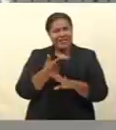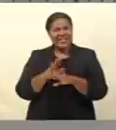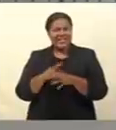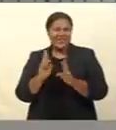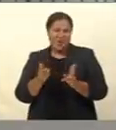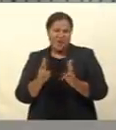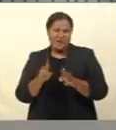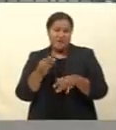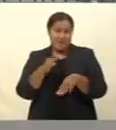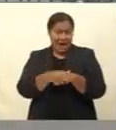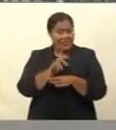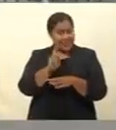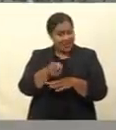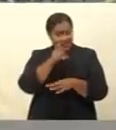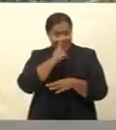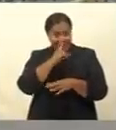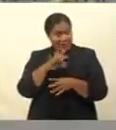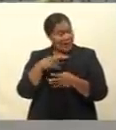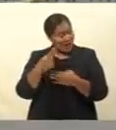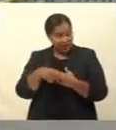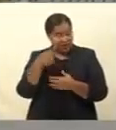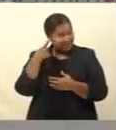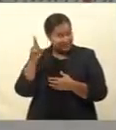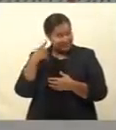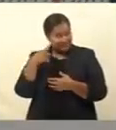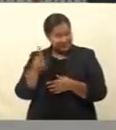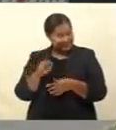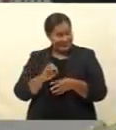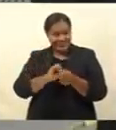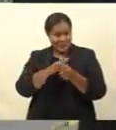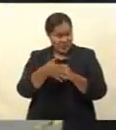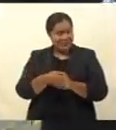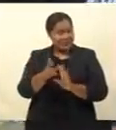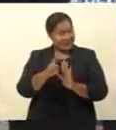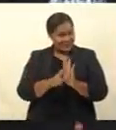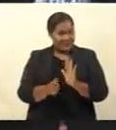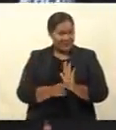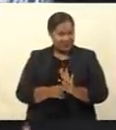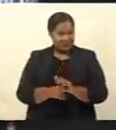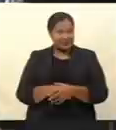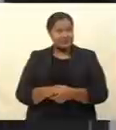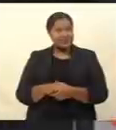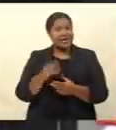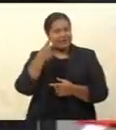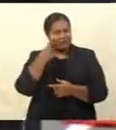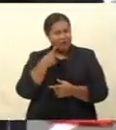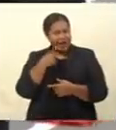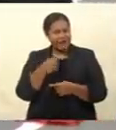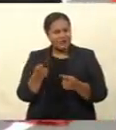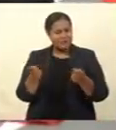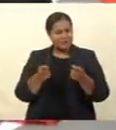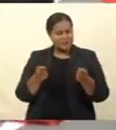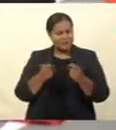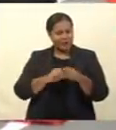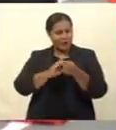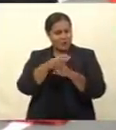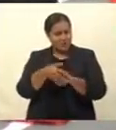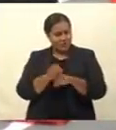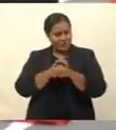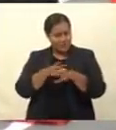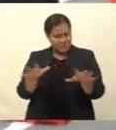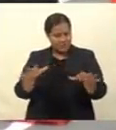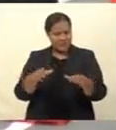months if people continue to disregard measures by the Health Ministry in trying to rid COVID-19 from our